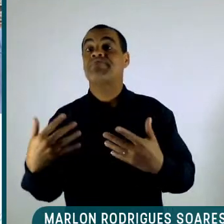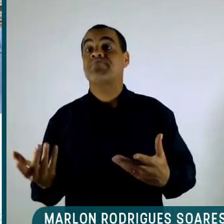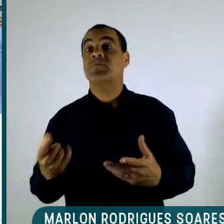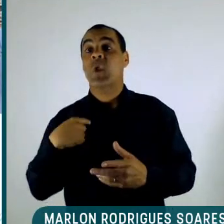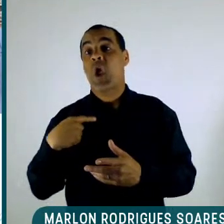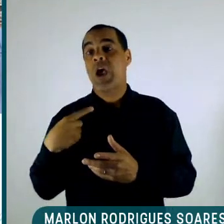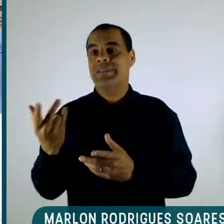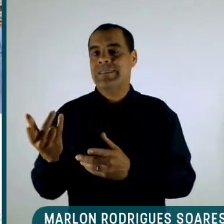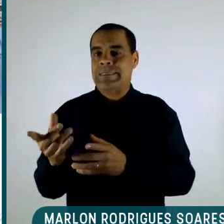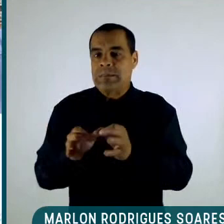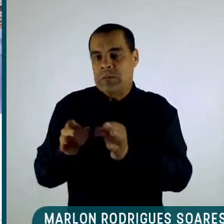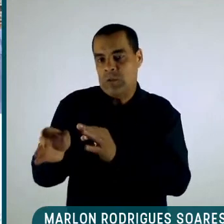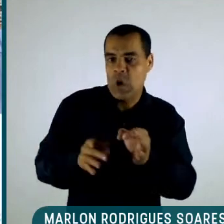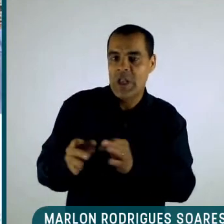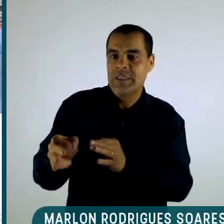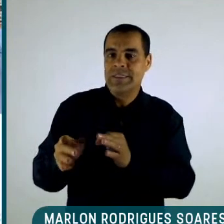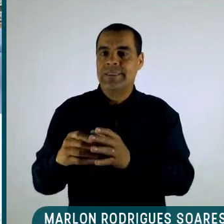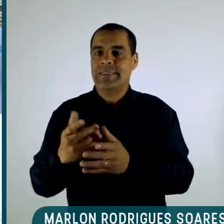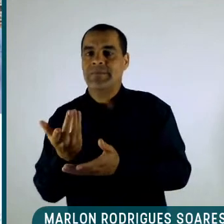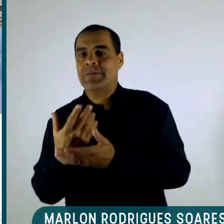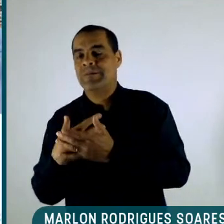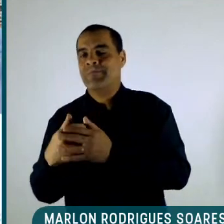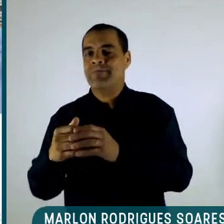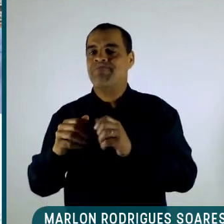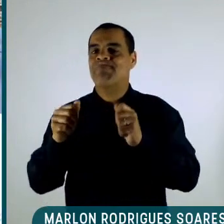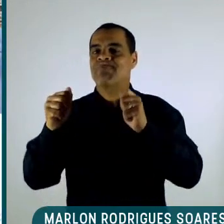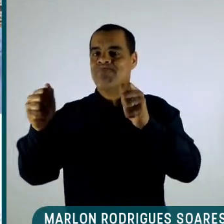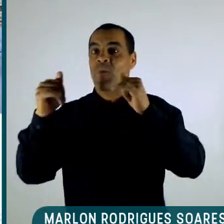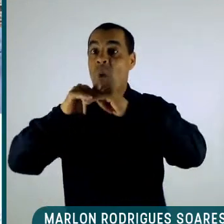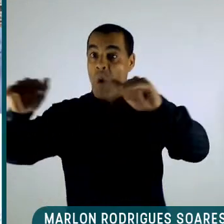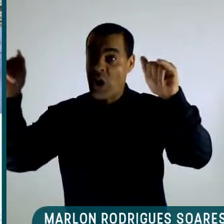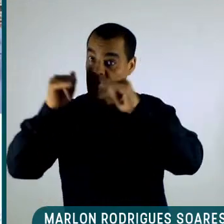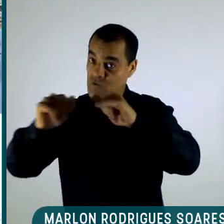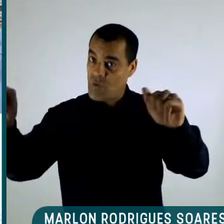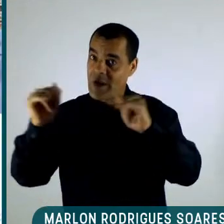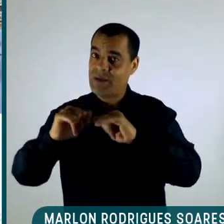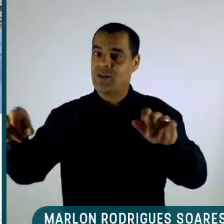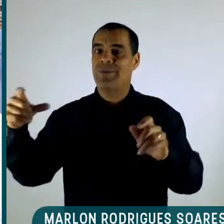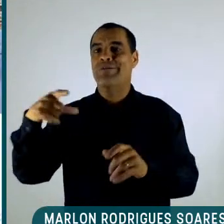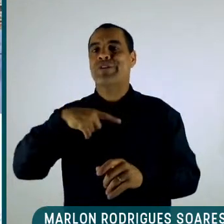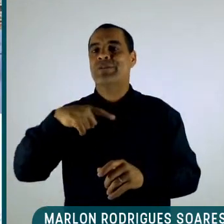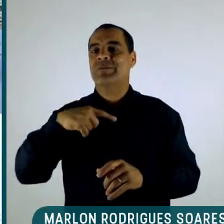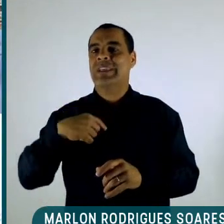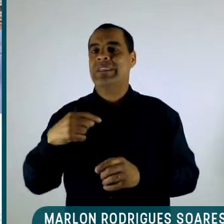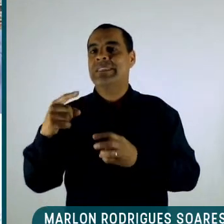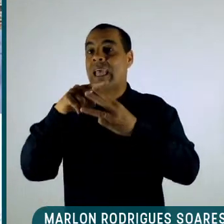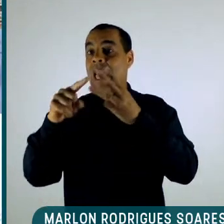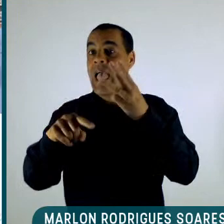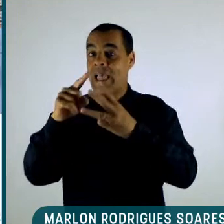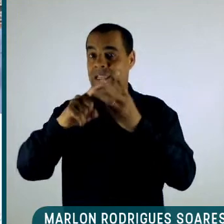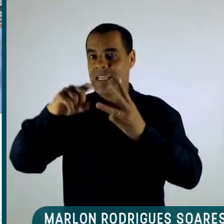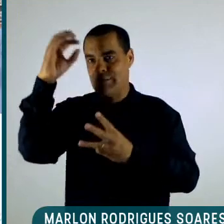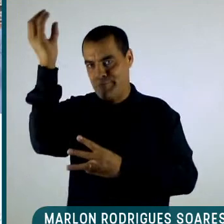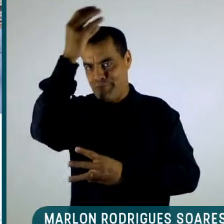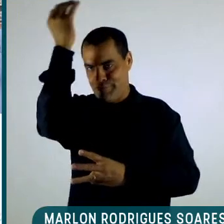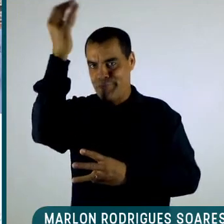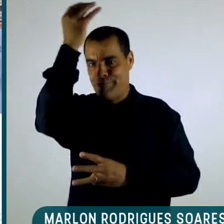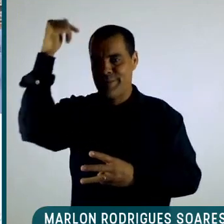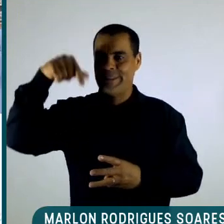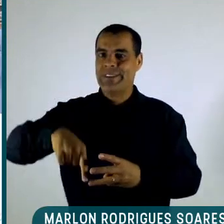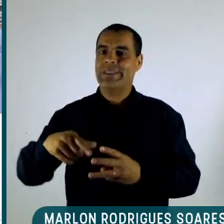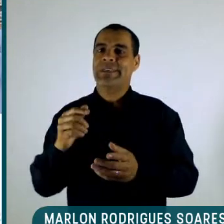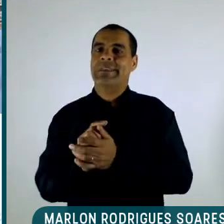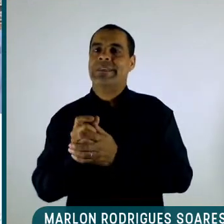So as of that, we mobilized a campaign of collective finances so we could have 3 ambulances available